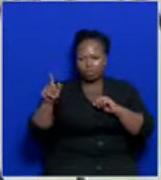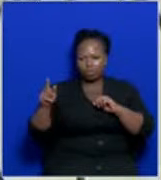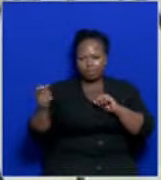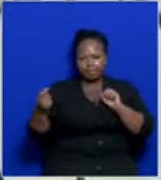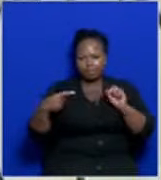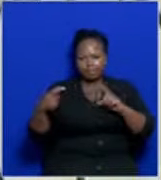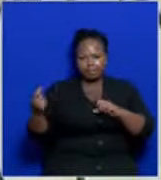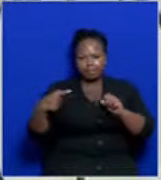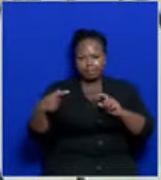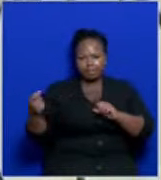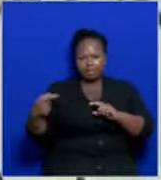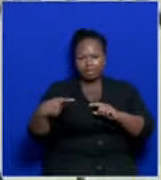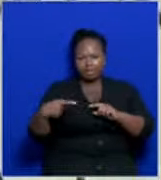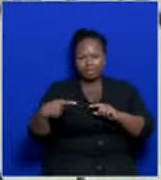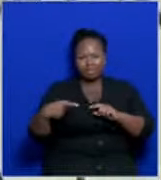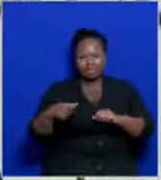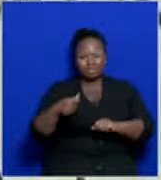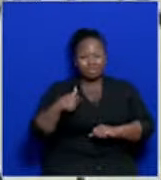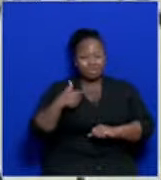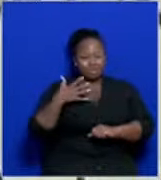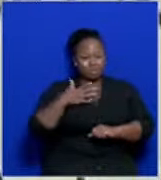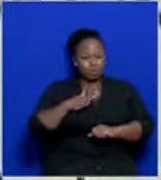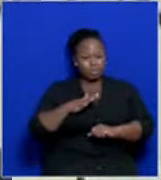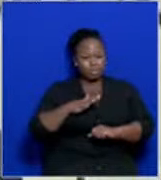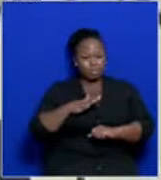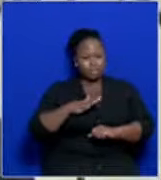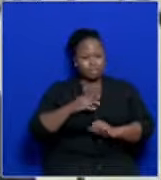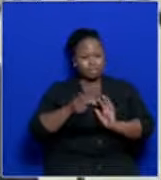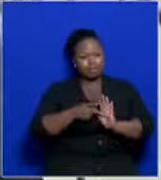draw your attention to page 540.